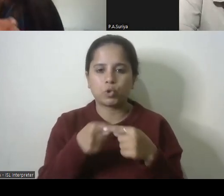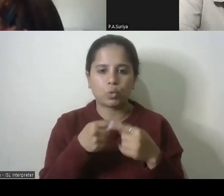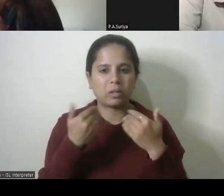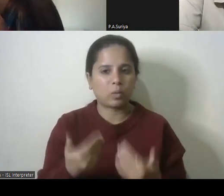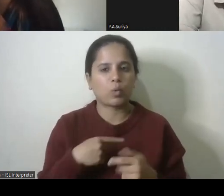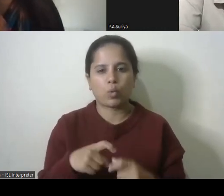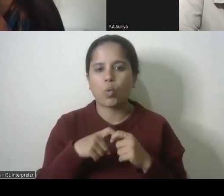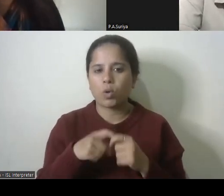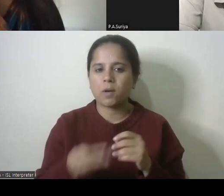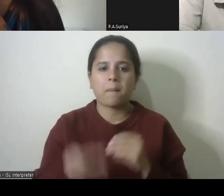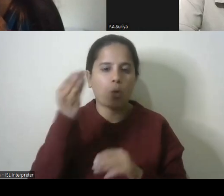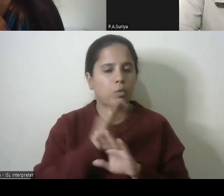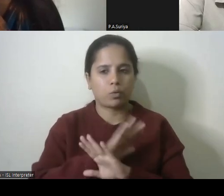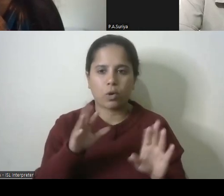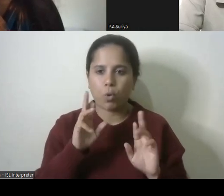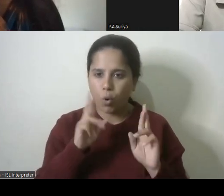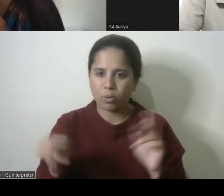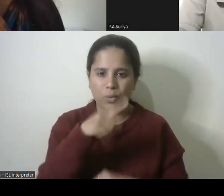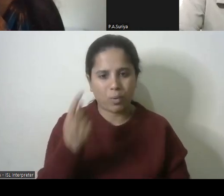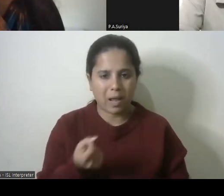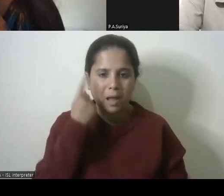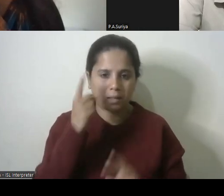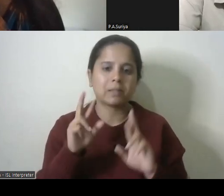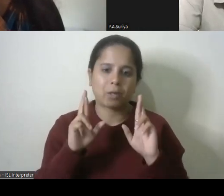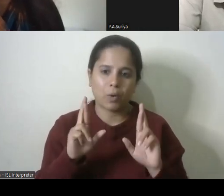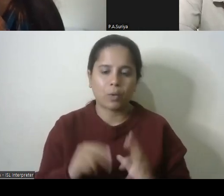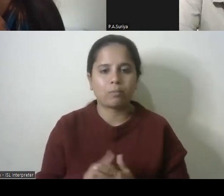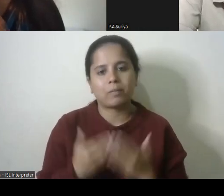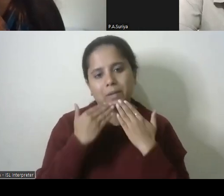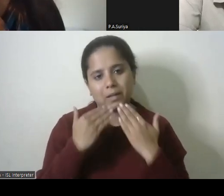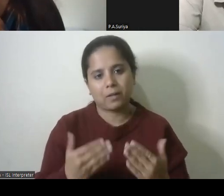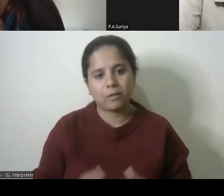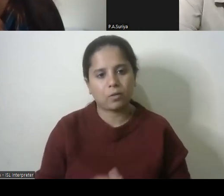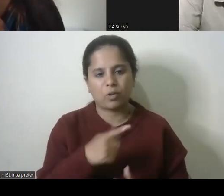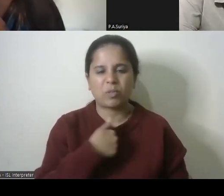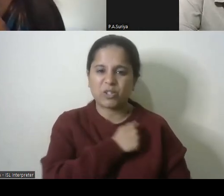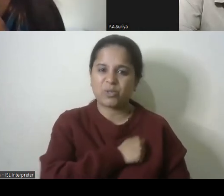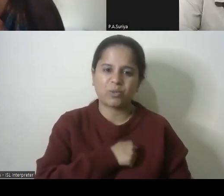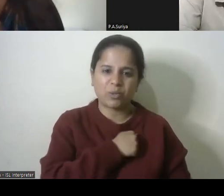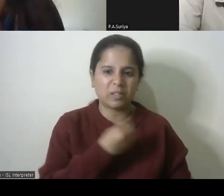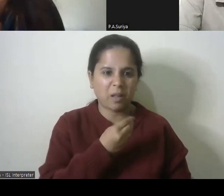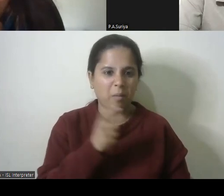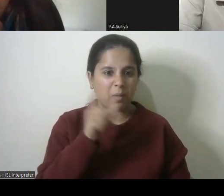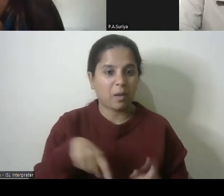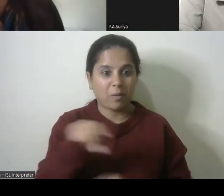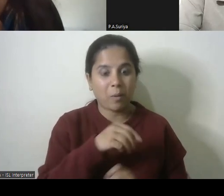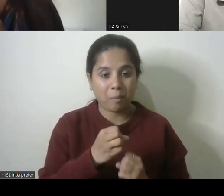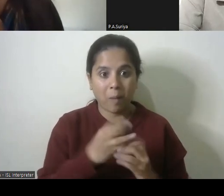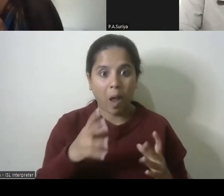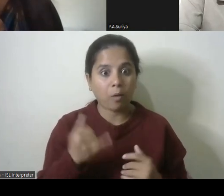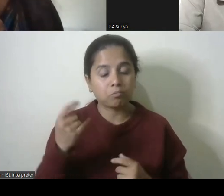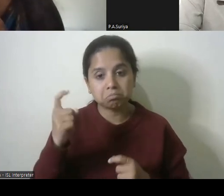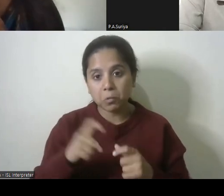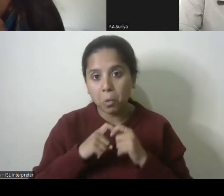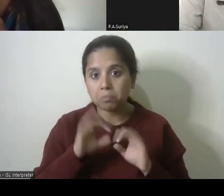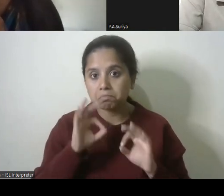cannot ask all the questions, and hope you understand. Thank you. Oh, I'm sorry that there hasn't been. There's lots of brilliant